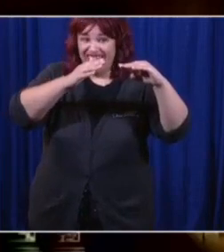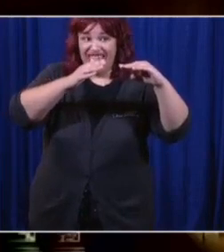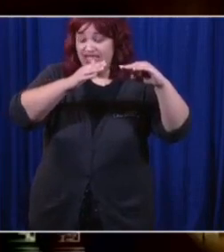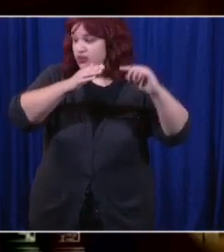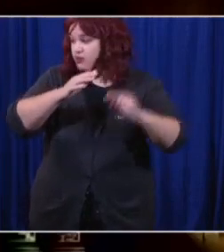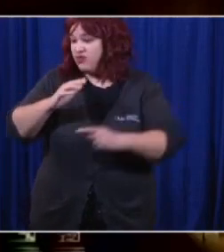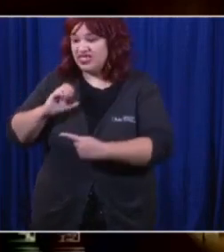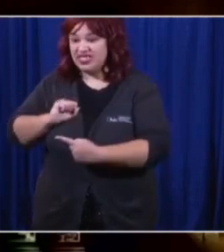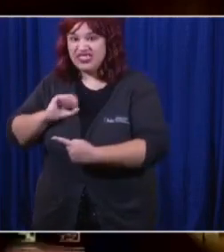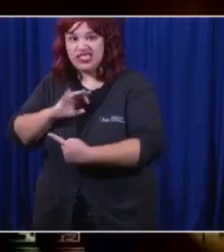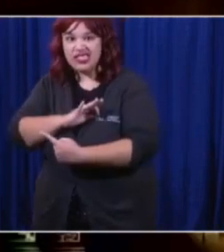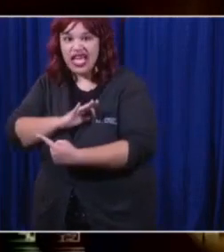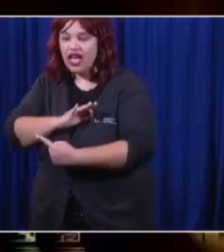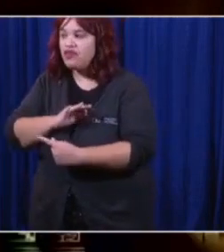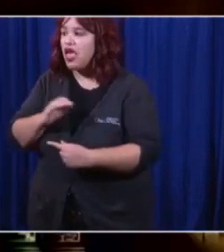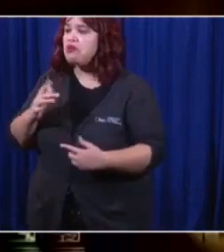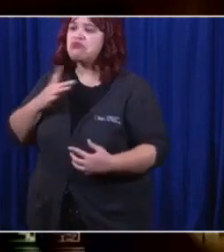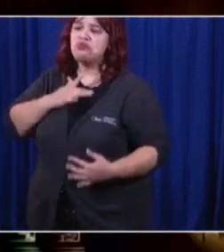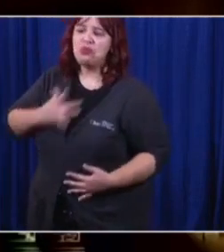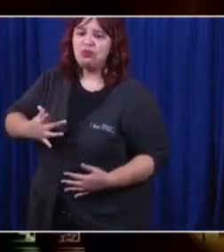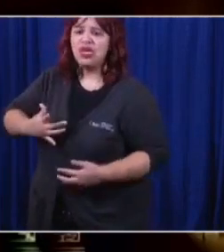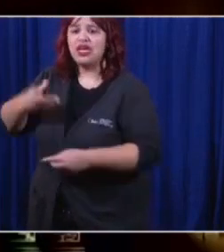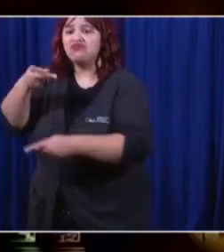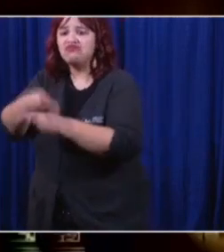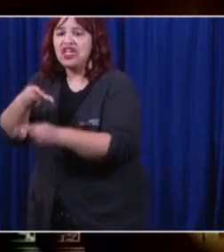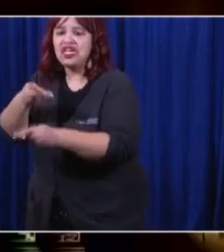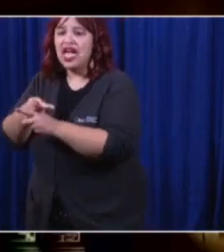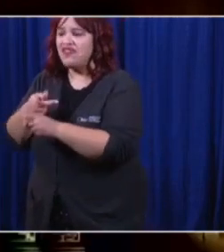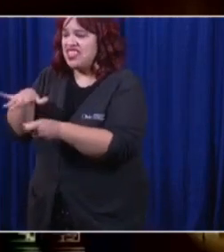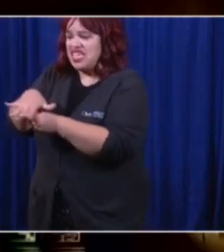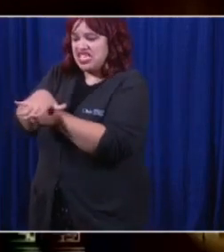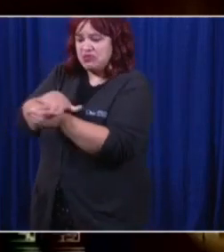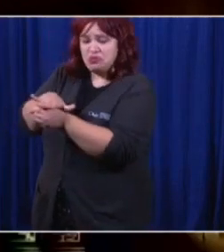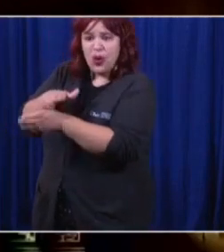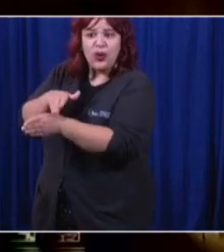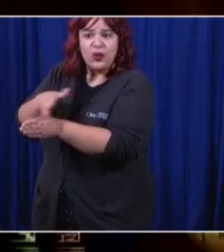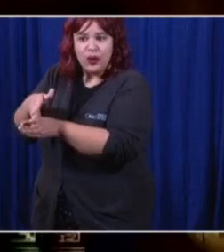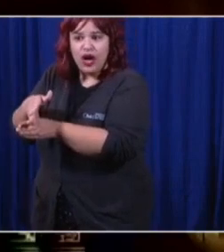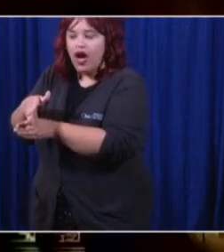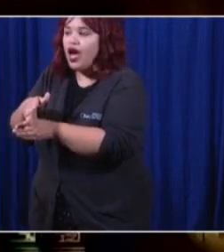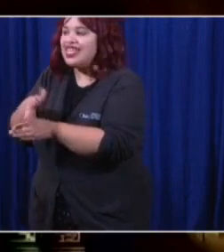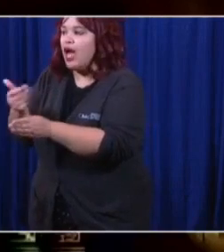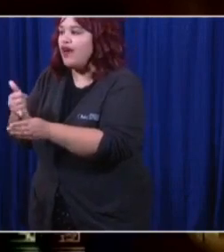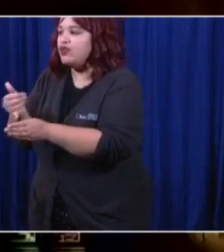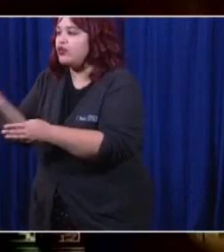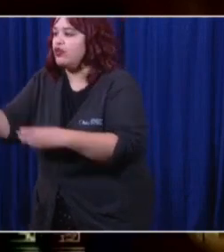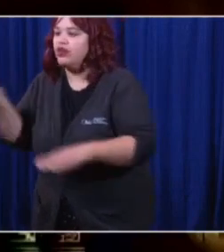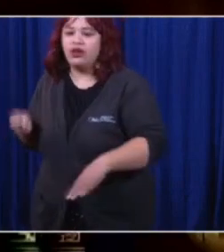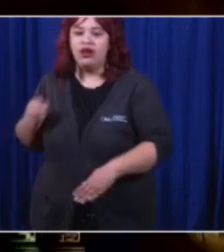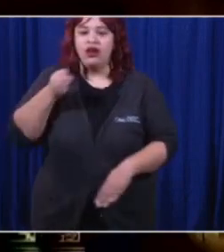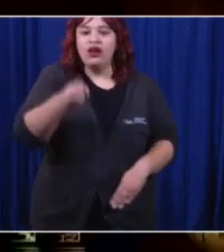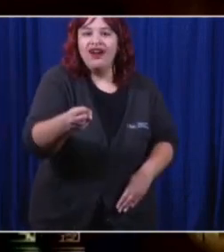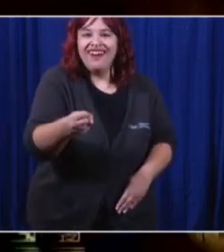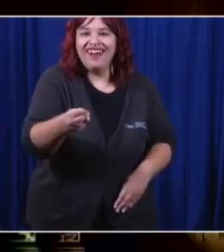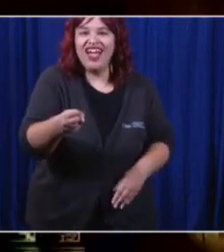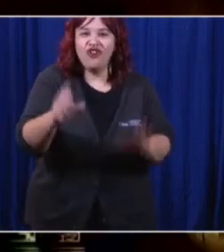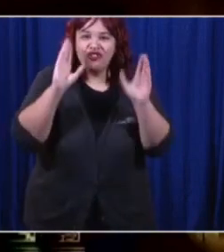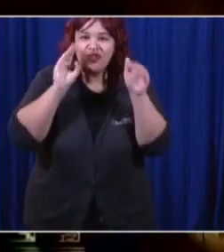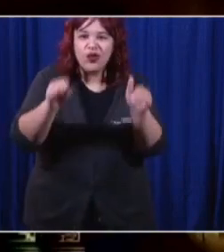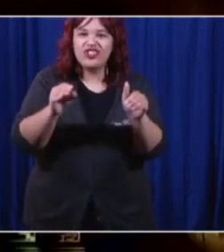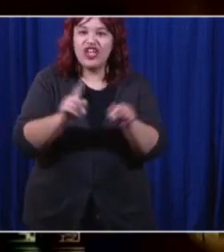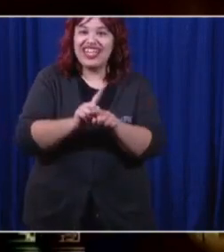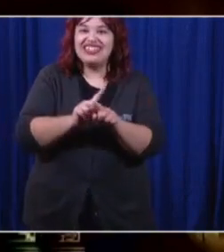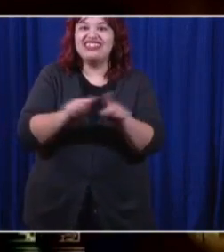be helping a certain type of patient recover from a procedure. And that's the point where I think each of us as individual hospitals would make that